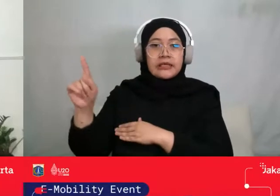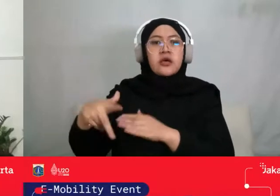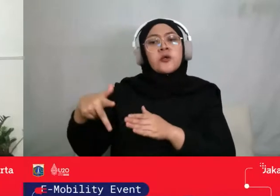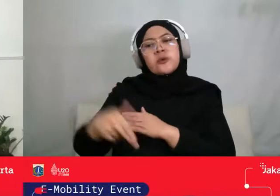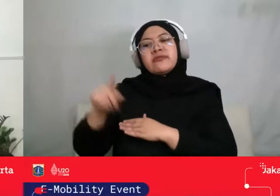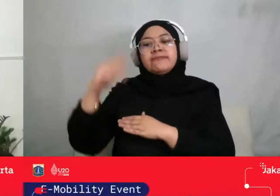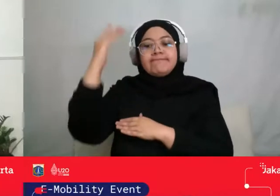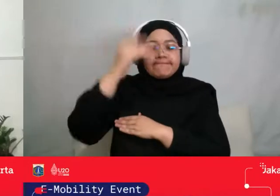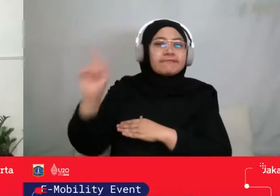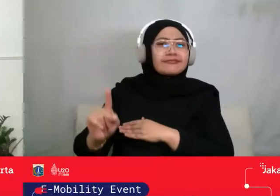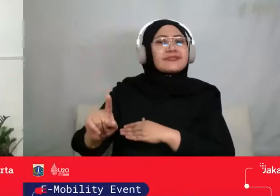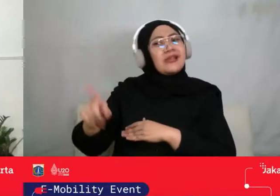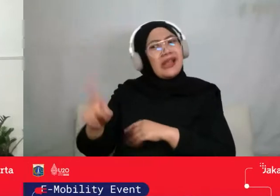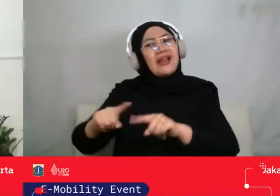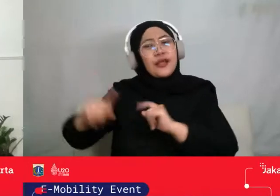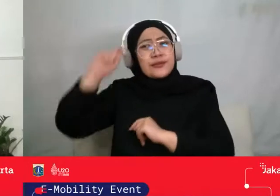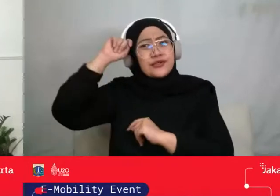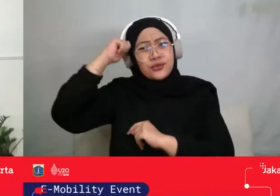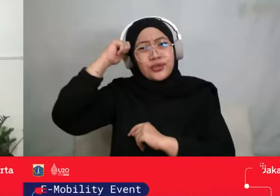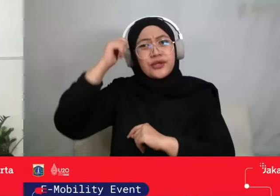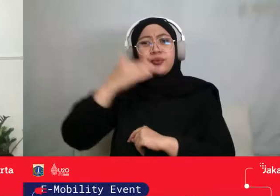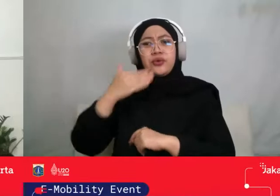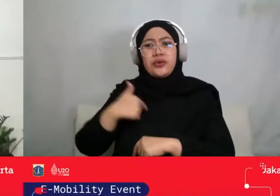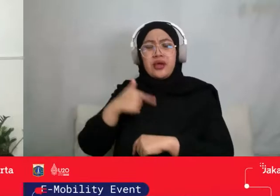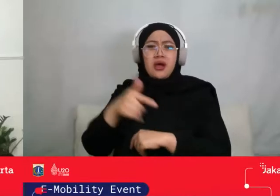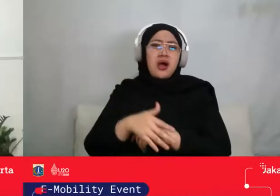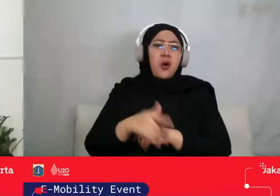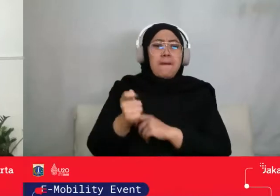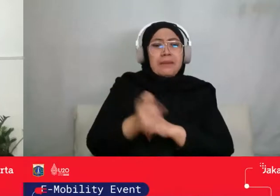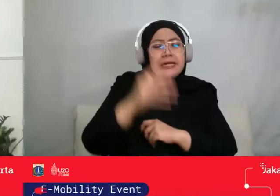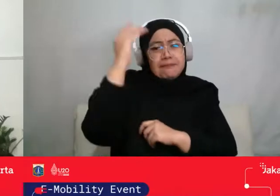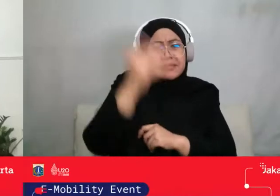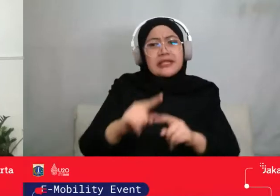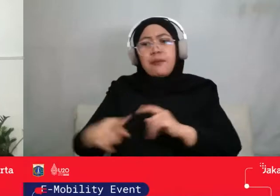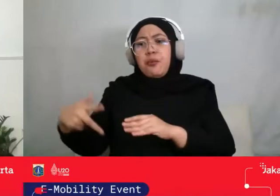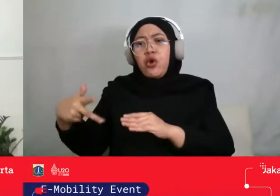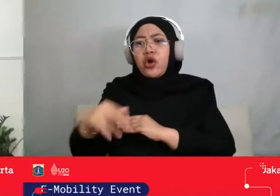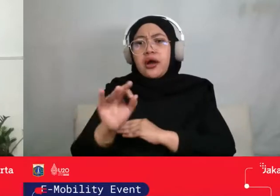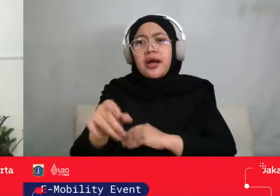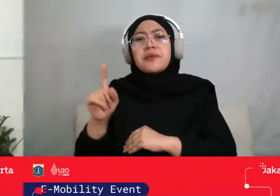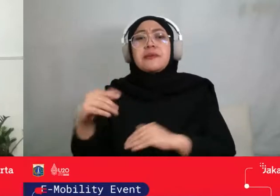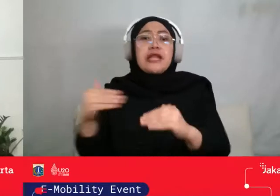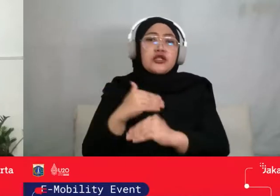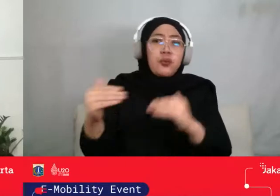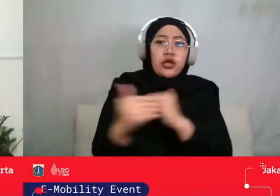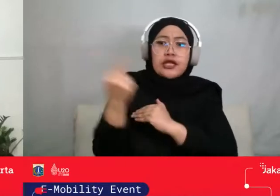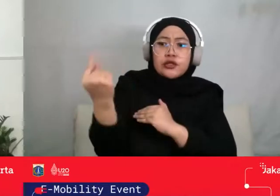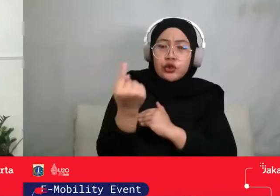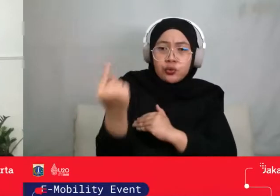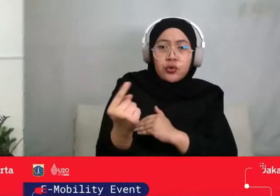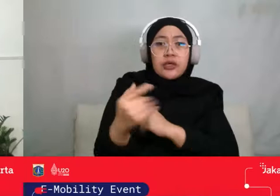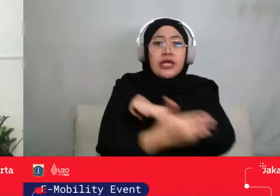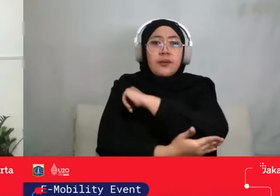buses operating without subsidies. As we know, public transport in most countries and cities requires subsidies.